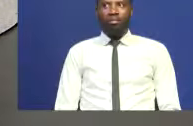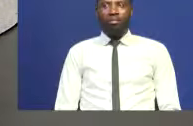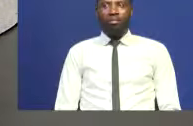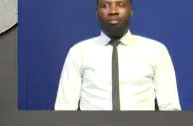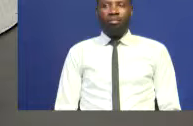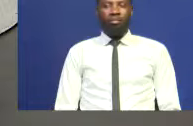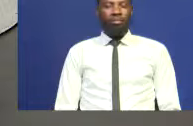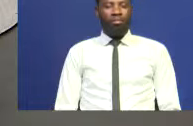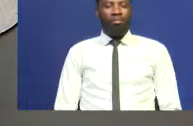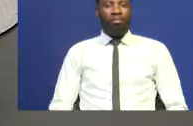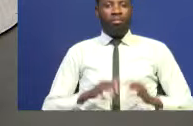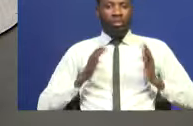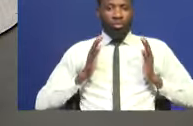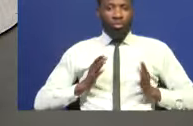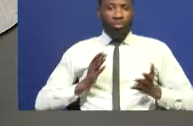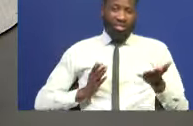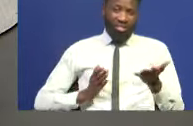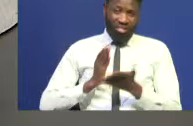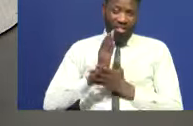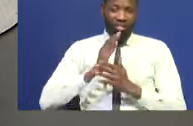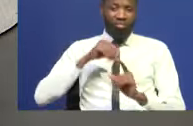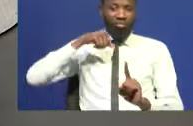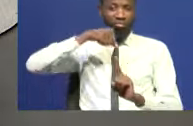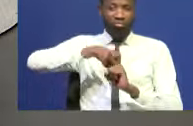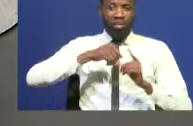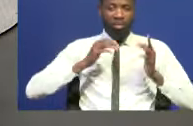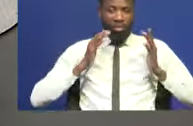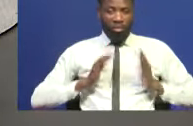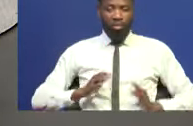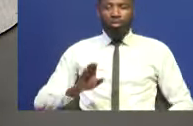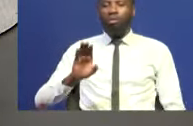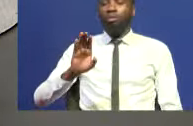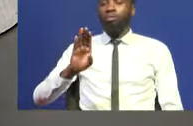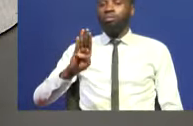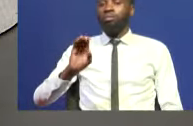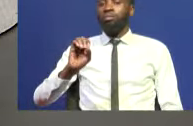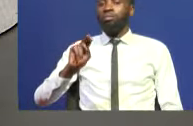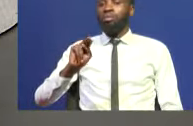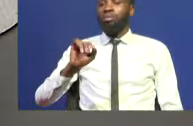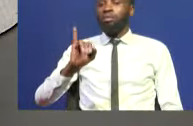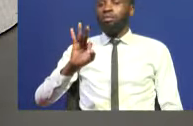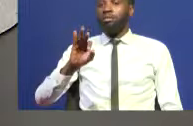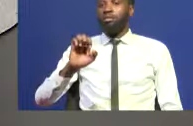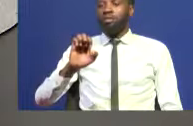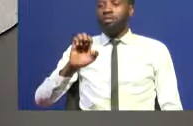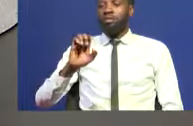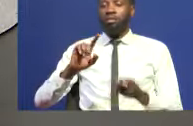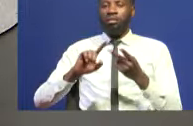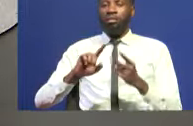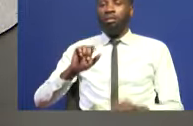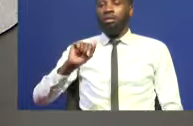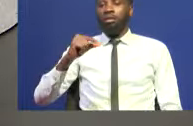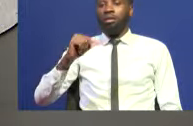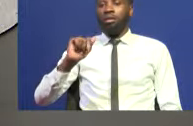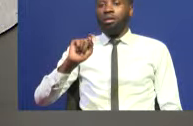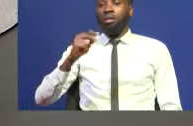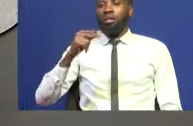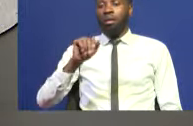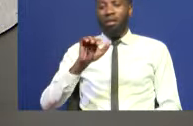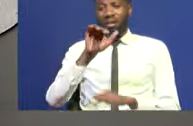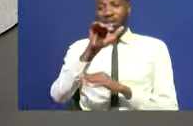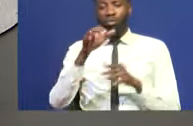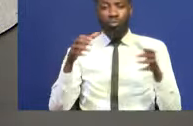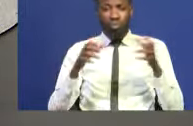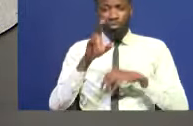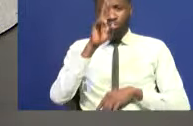Well, human rights activists Boniface Mwangi and Agatha Atuhire are tonight demanding that the rogue cops who tortured